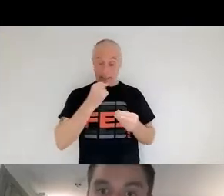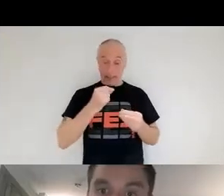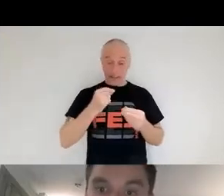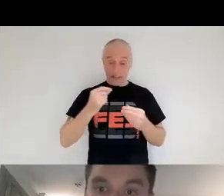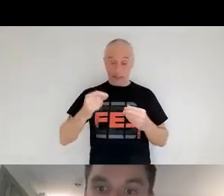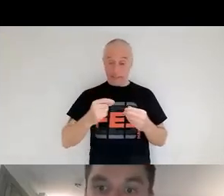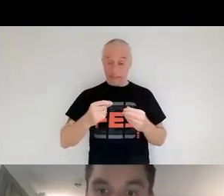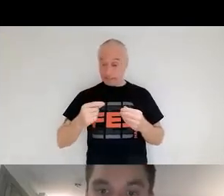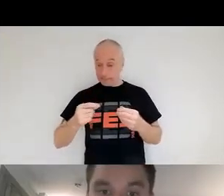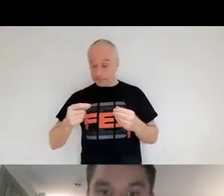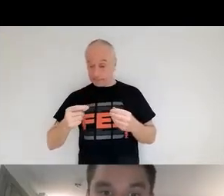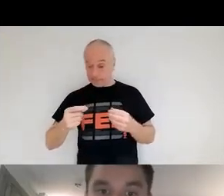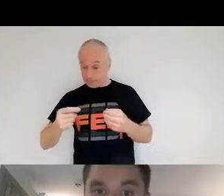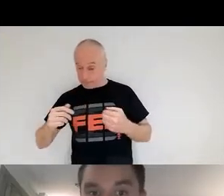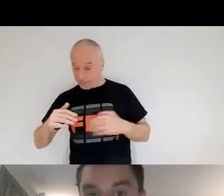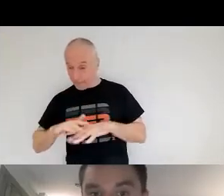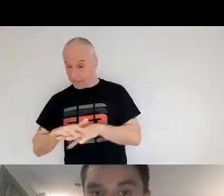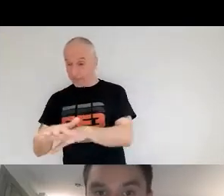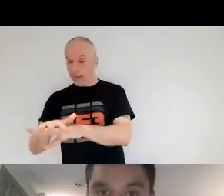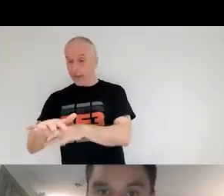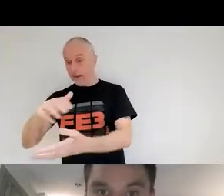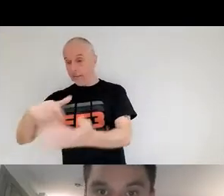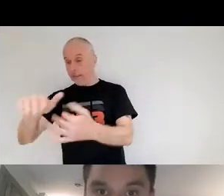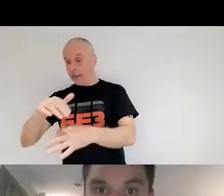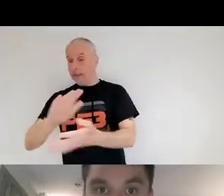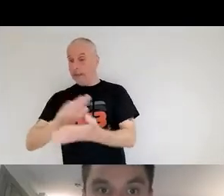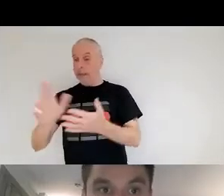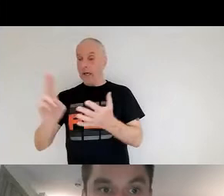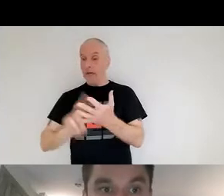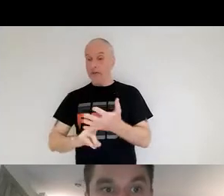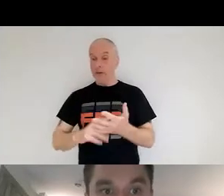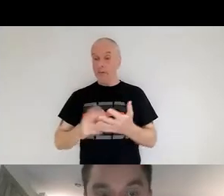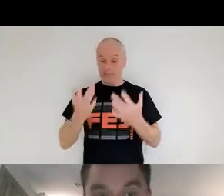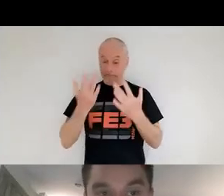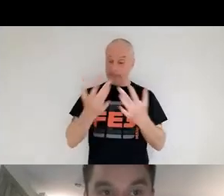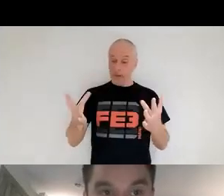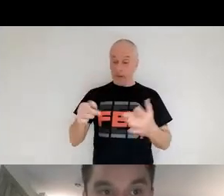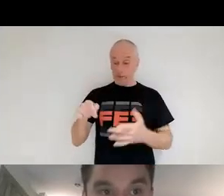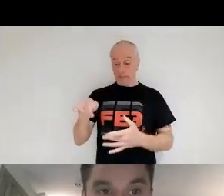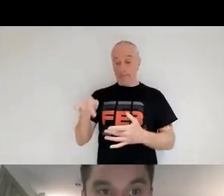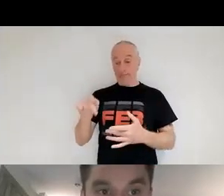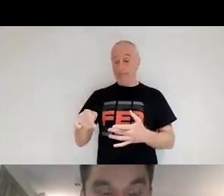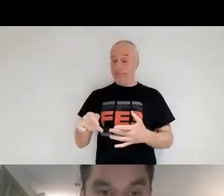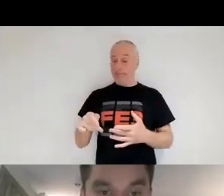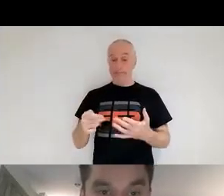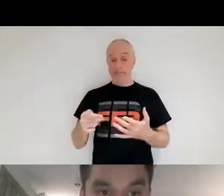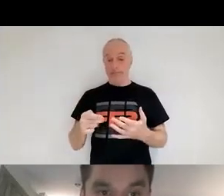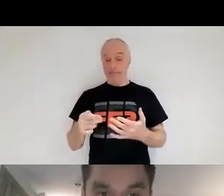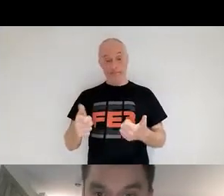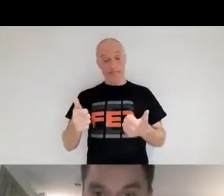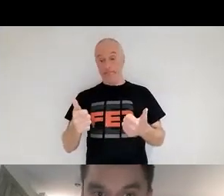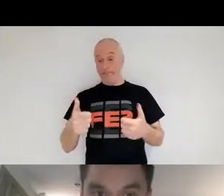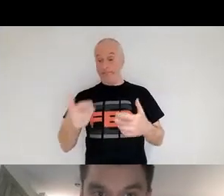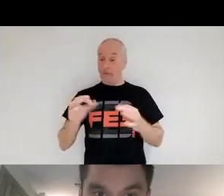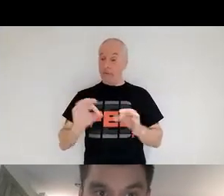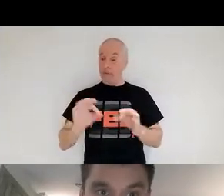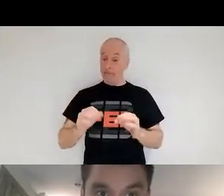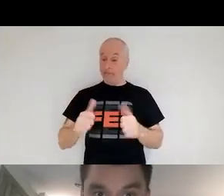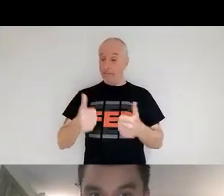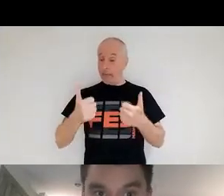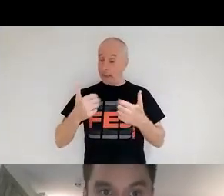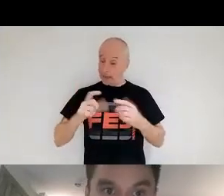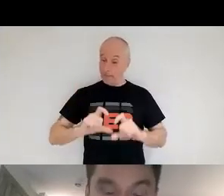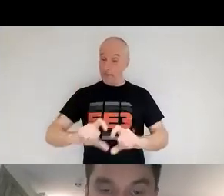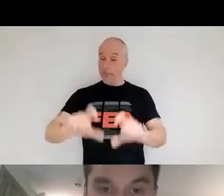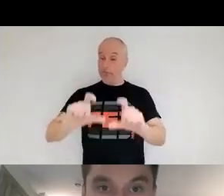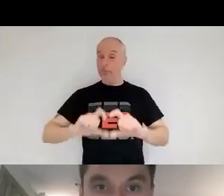that we undertook, that was sort of overwhelmingly demonstrated. There is a report on this which goes into much more detail. It's a sort